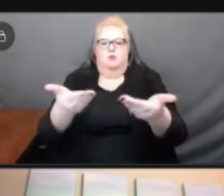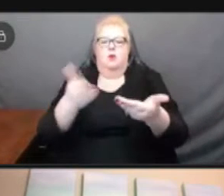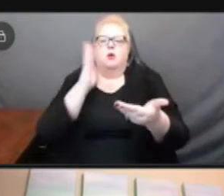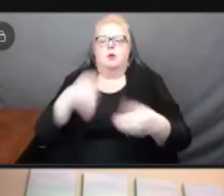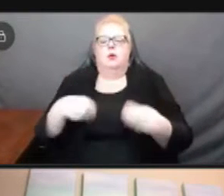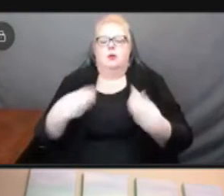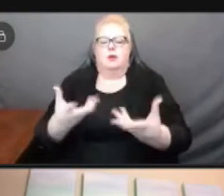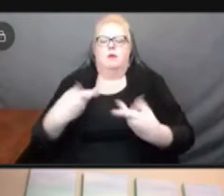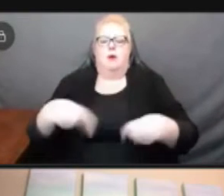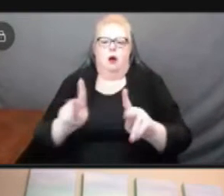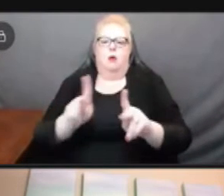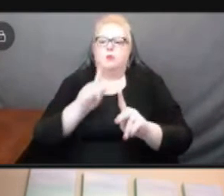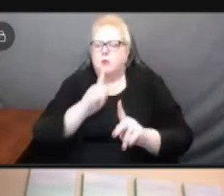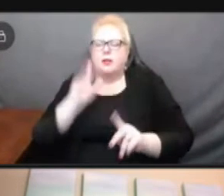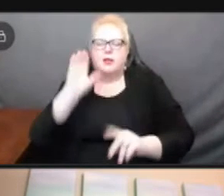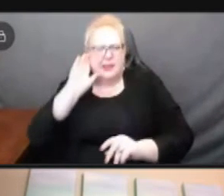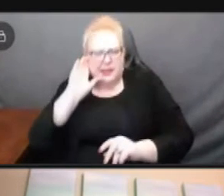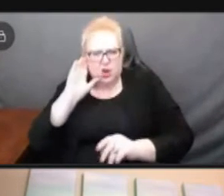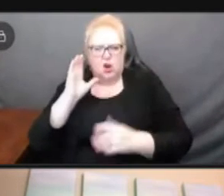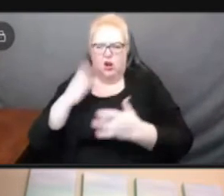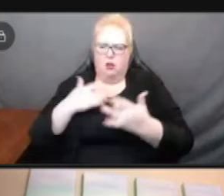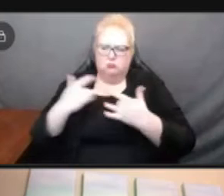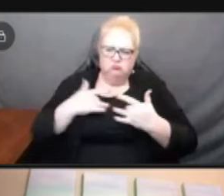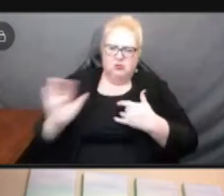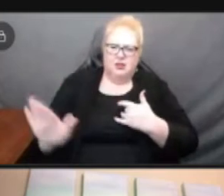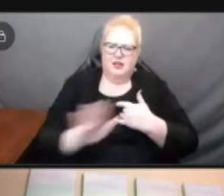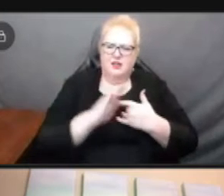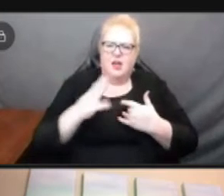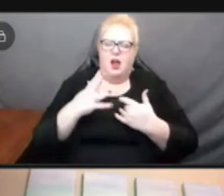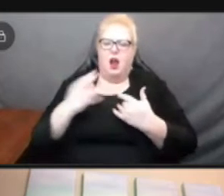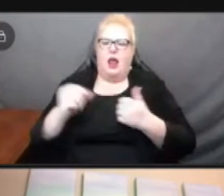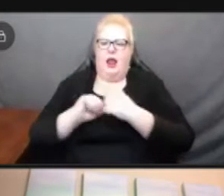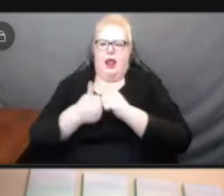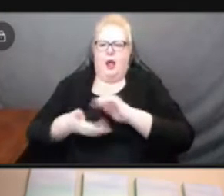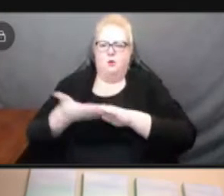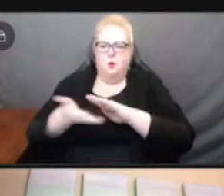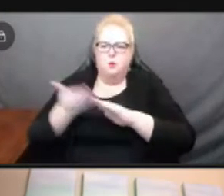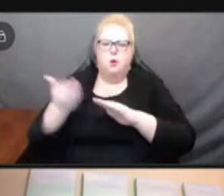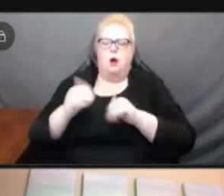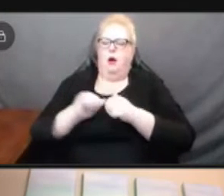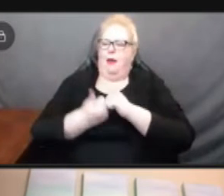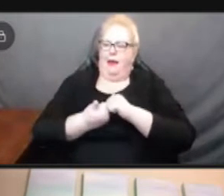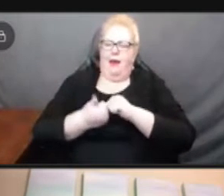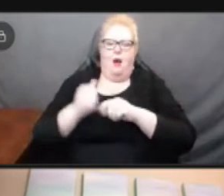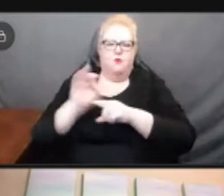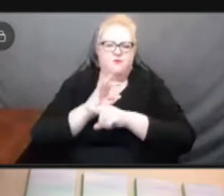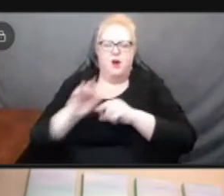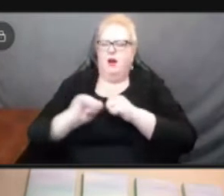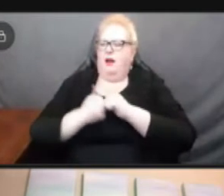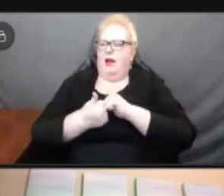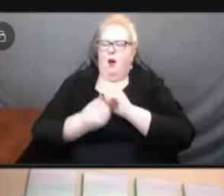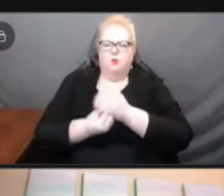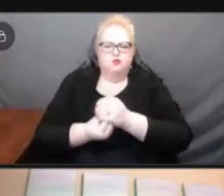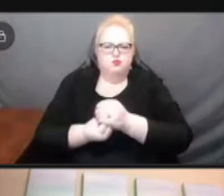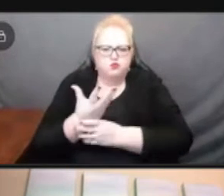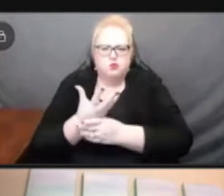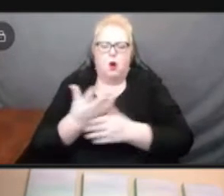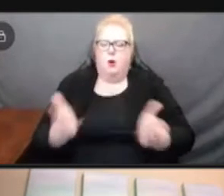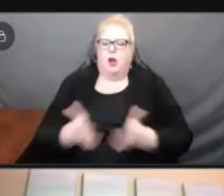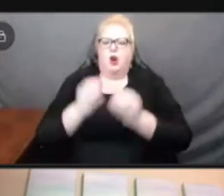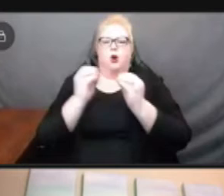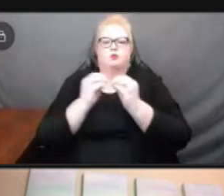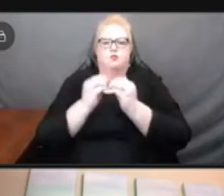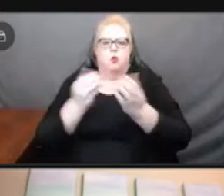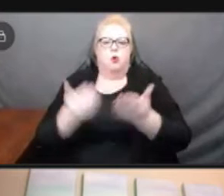businesses are being operated, and what we can do to either encourage the growth, encourage more new businesses in our